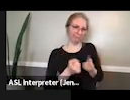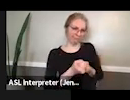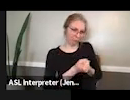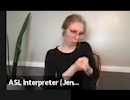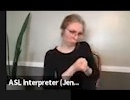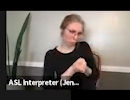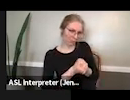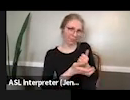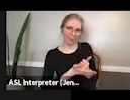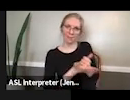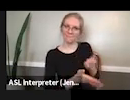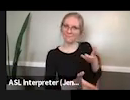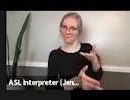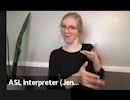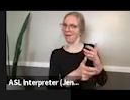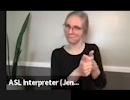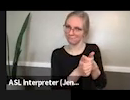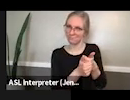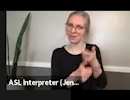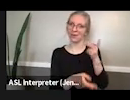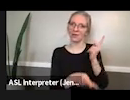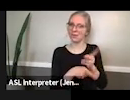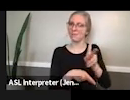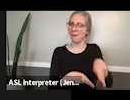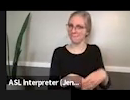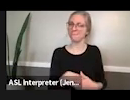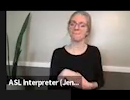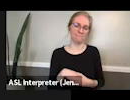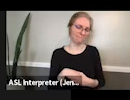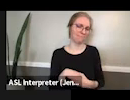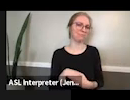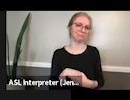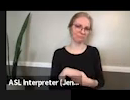them catch up and keep up.